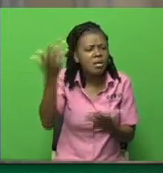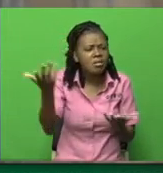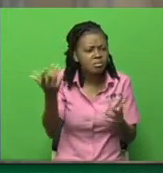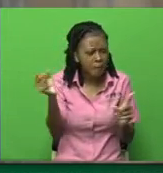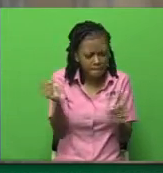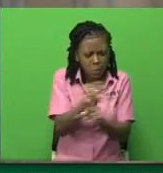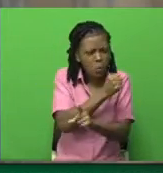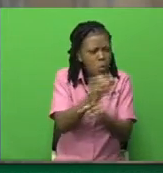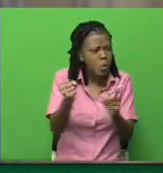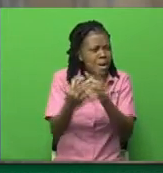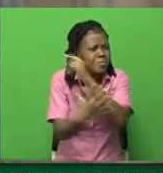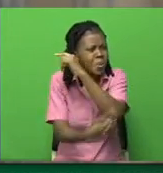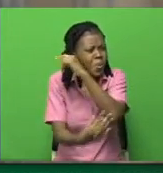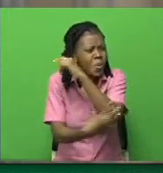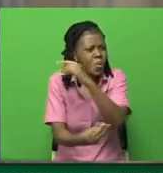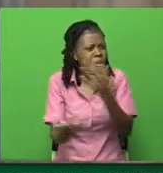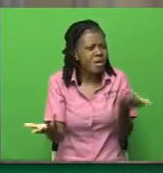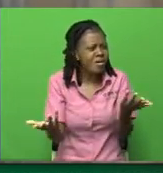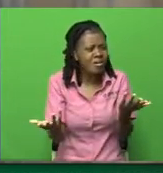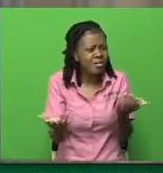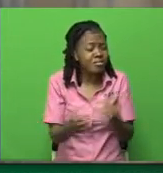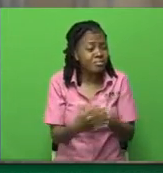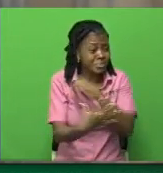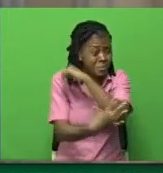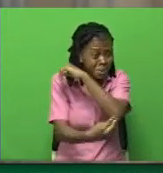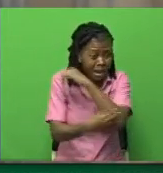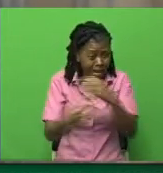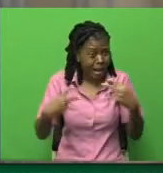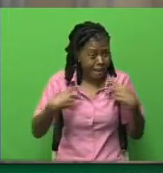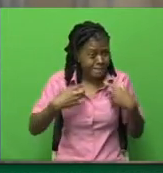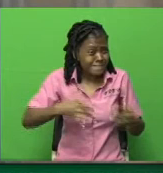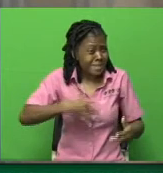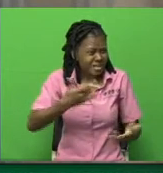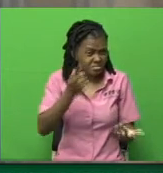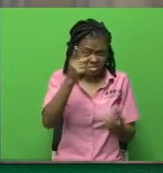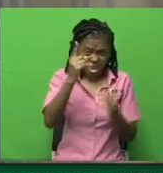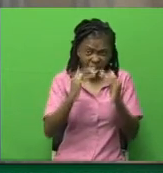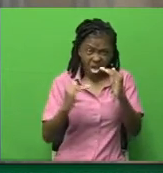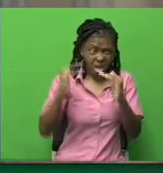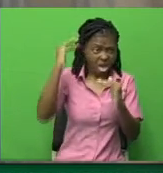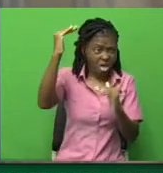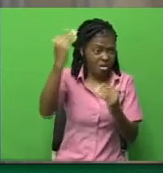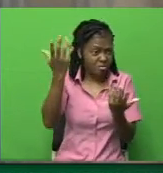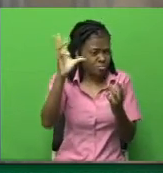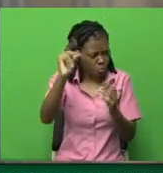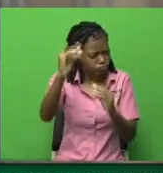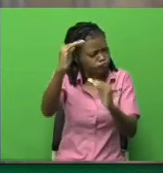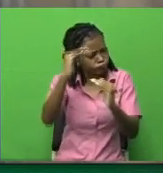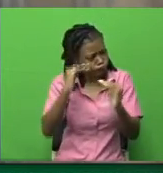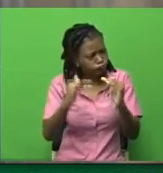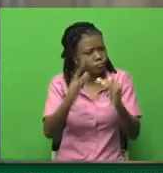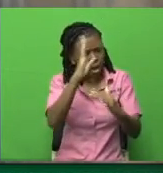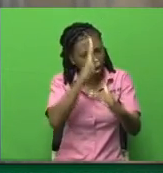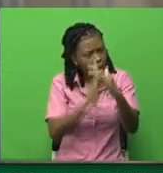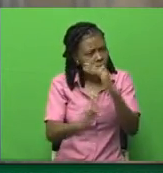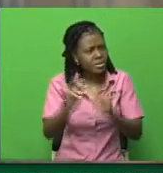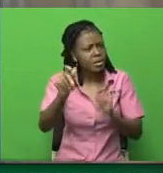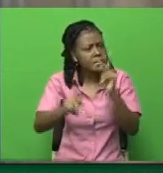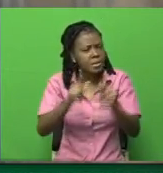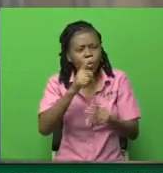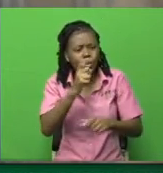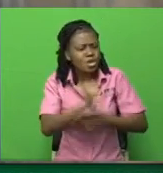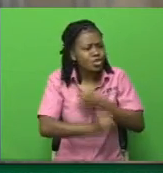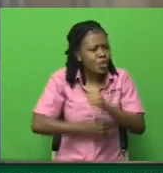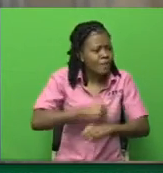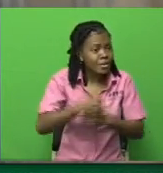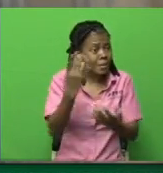have feelings too so come down from there and face the reality people are suffering this country and your budget will only